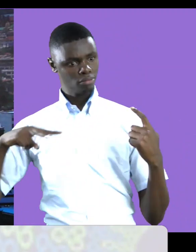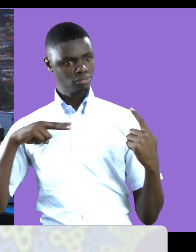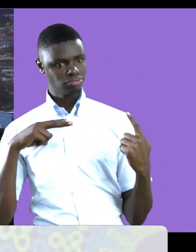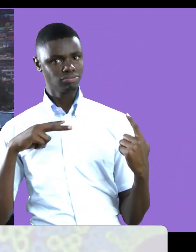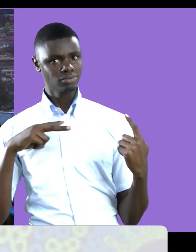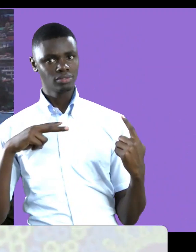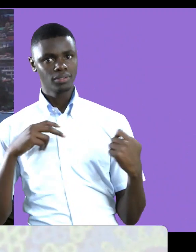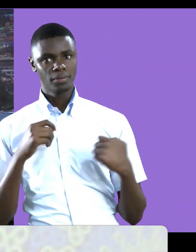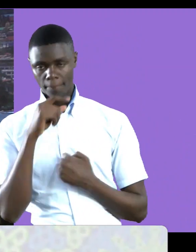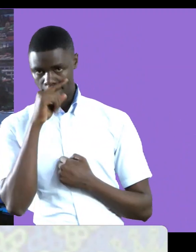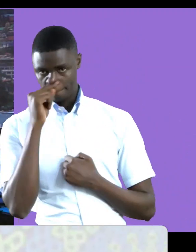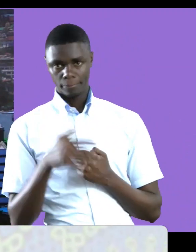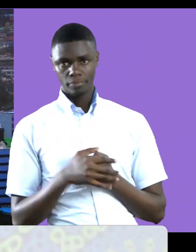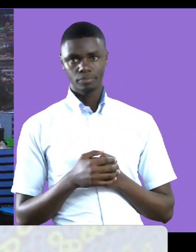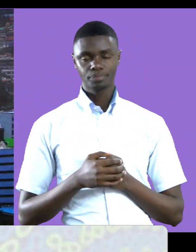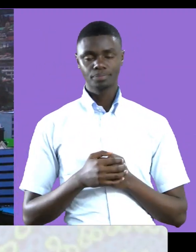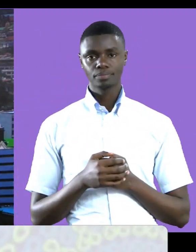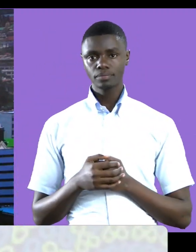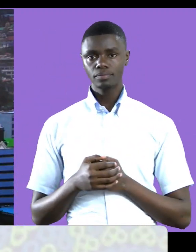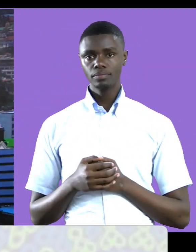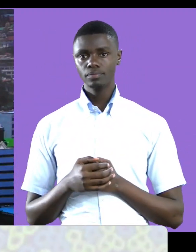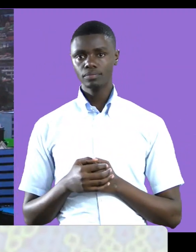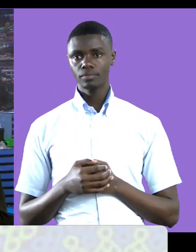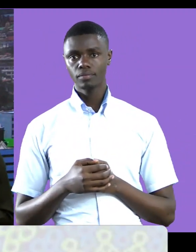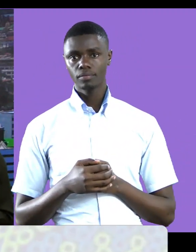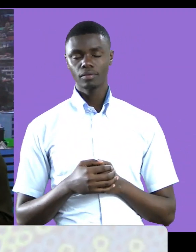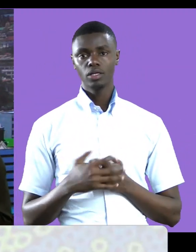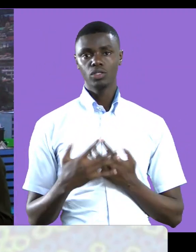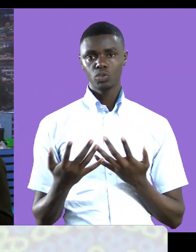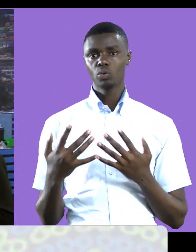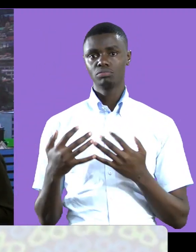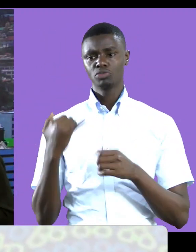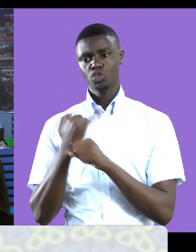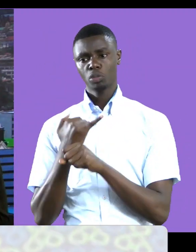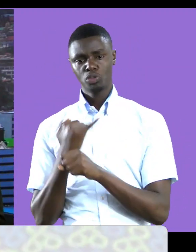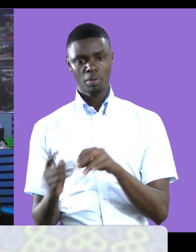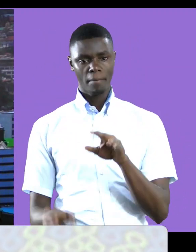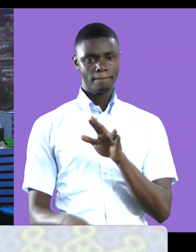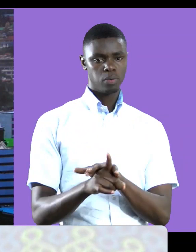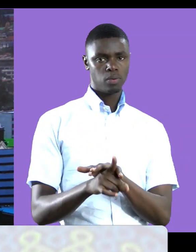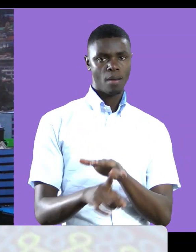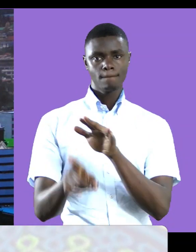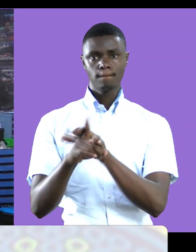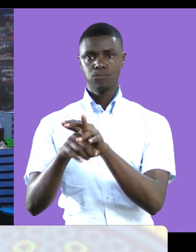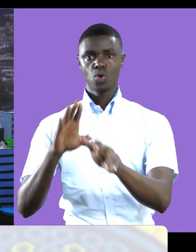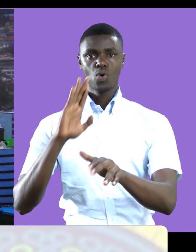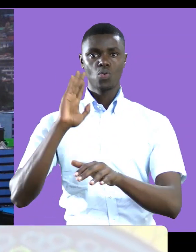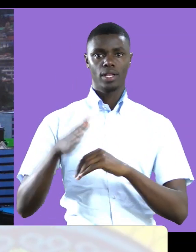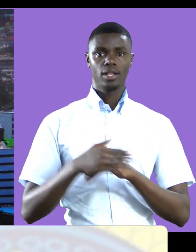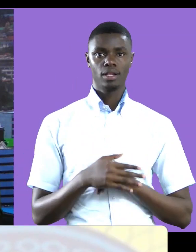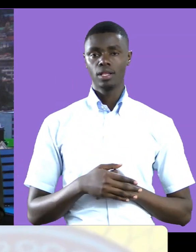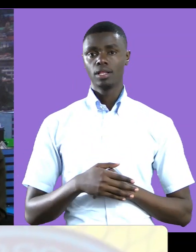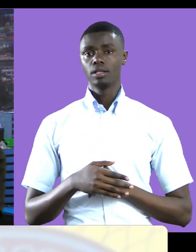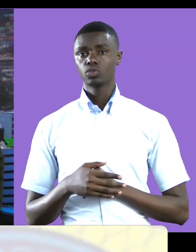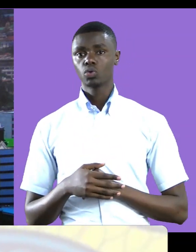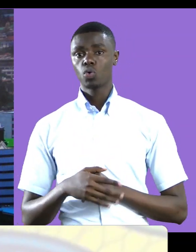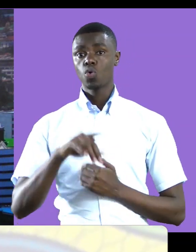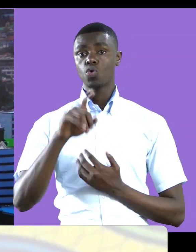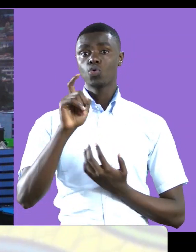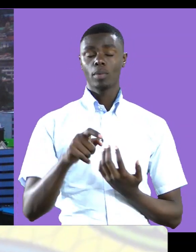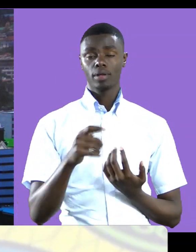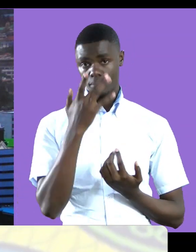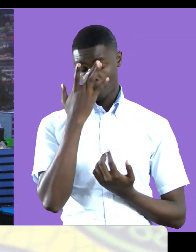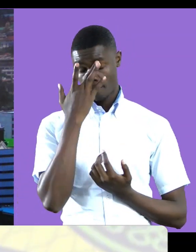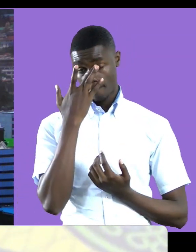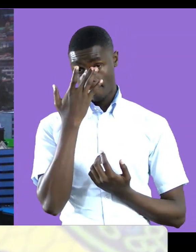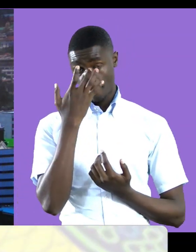kwanaua. Mimi na wewe. Leta yeye hapa. Bagiki sasa kumwagika kaa unajua? Zina kama kukaa so. Of course you have to.